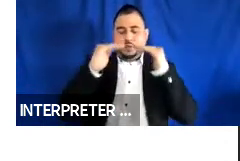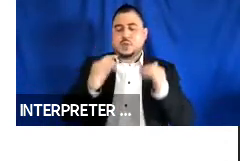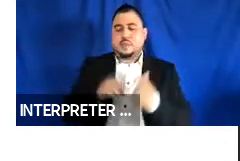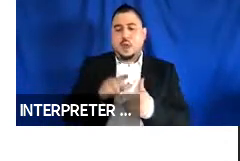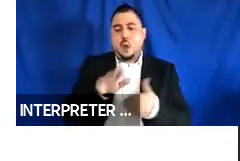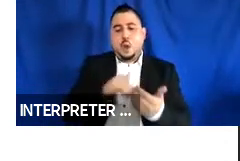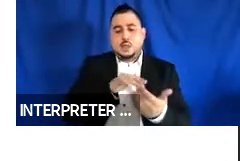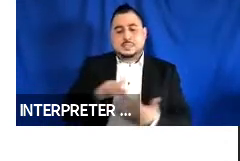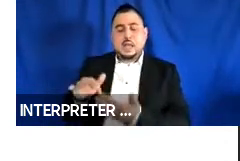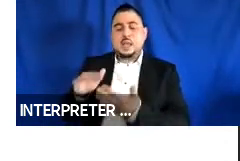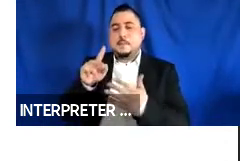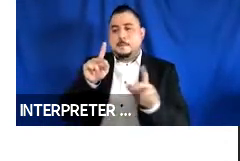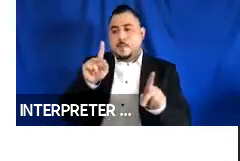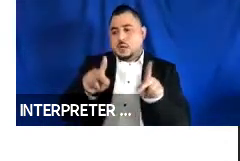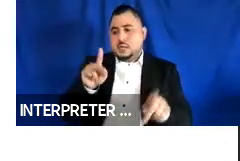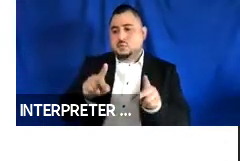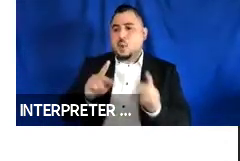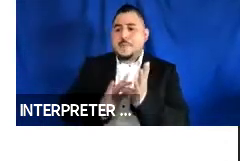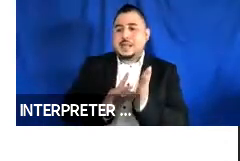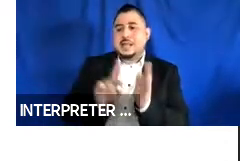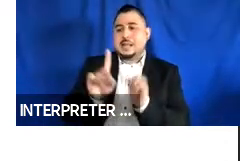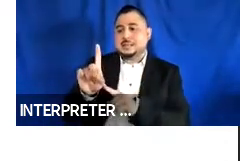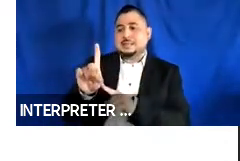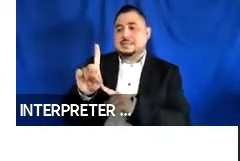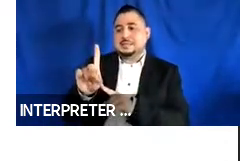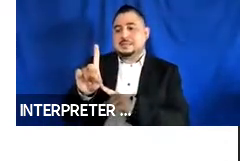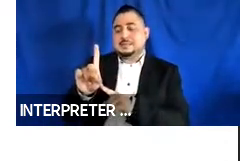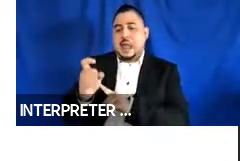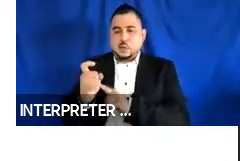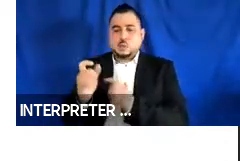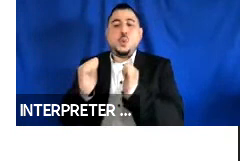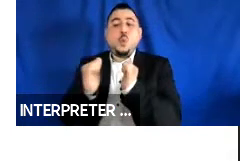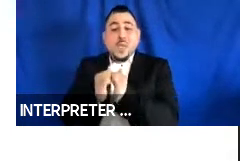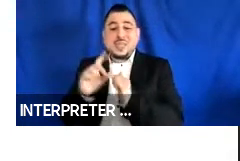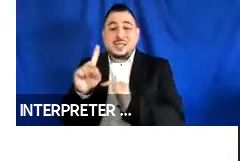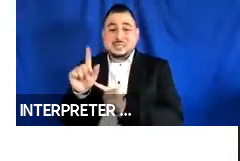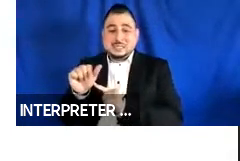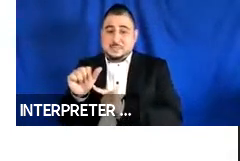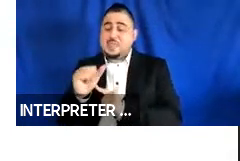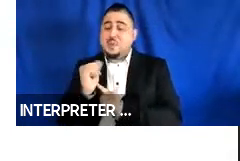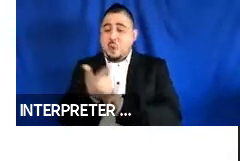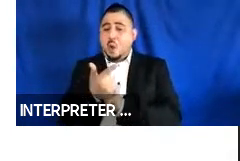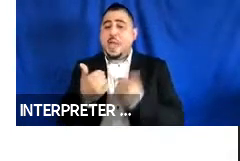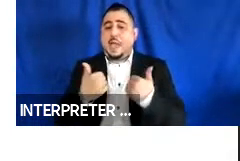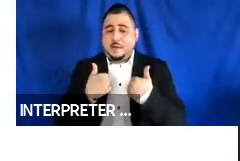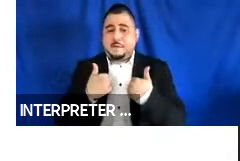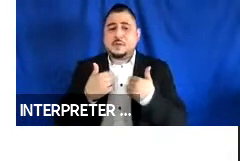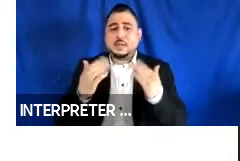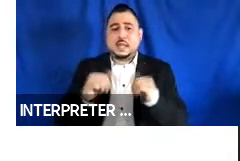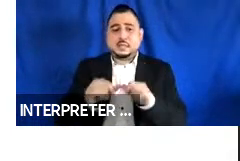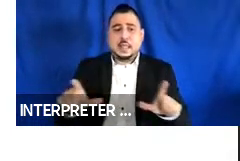study participants were medically diagnosed with a disability. Next slide, please.